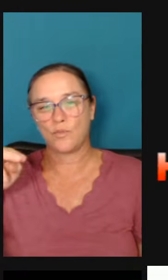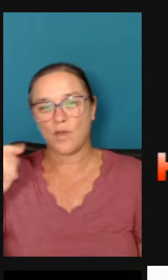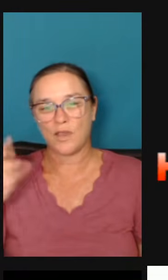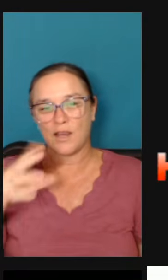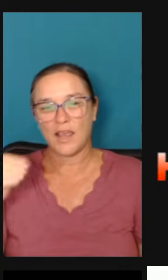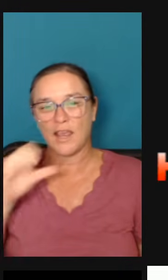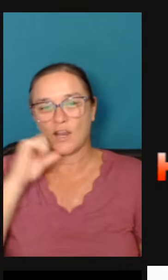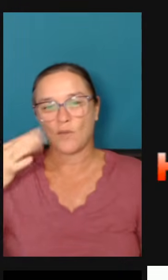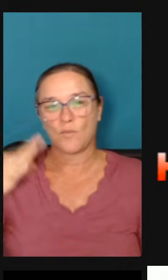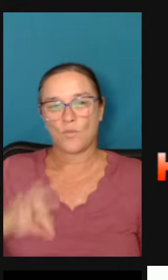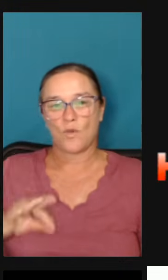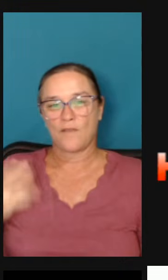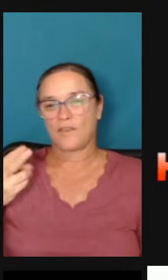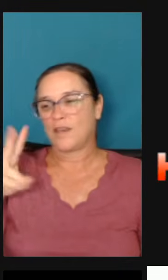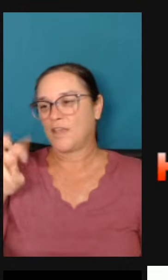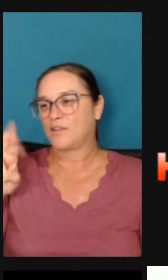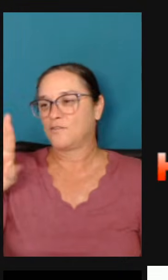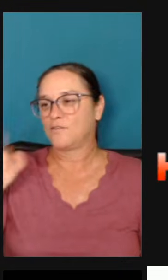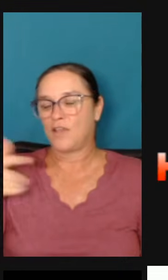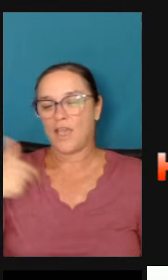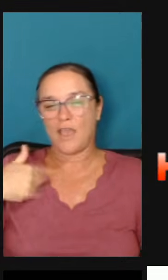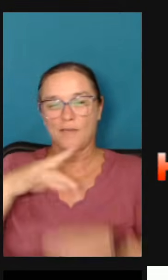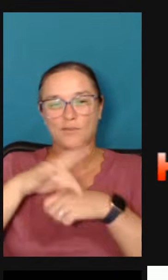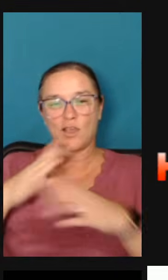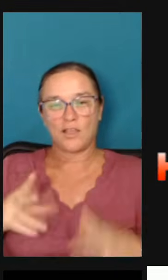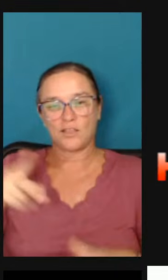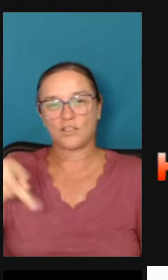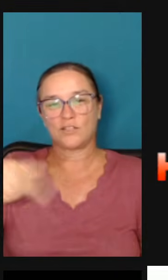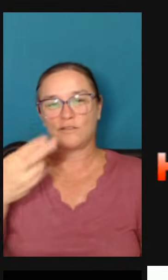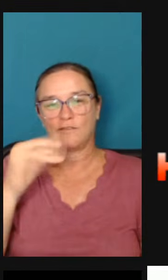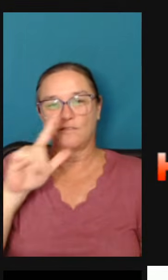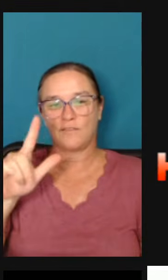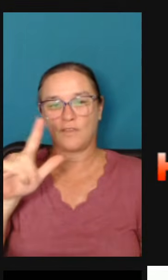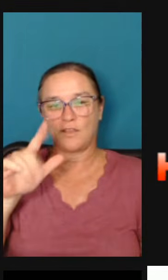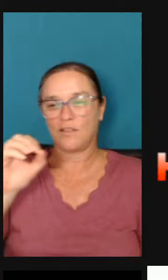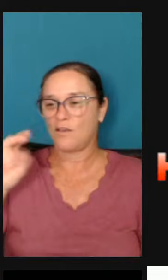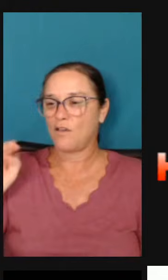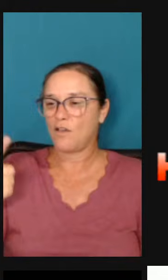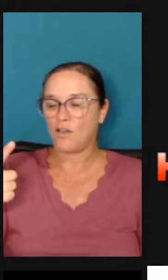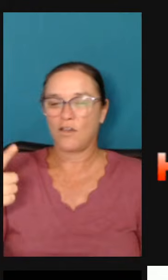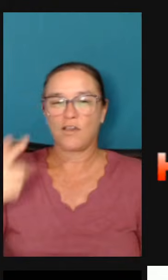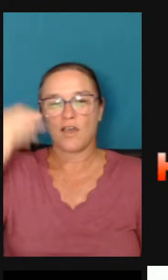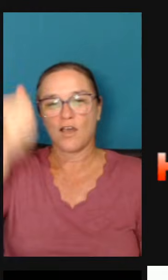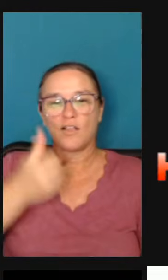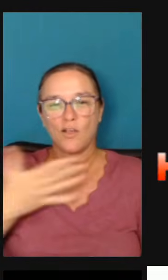HVERI. I'm geologist Philip Ong. Until next week, everyone. Aloha.